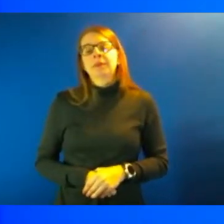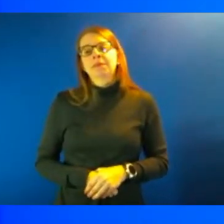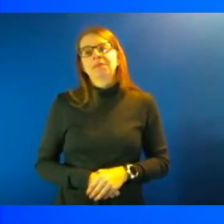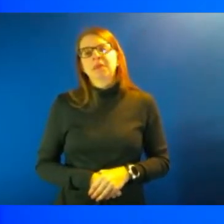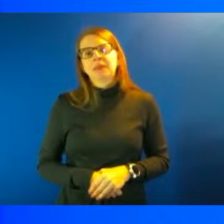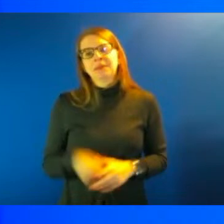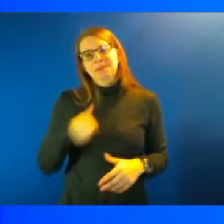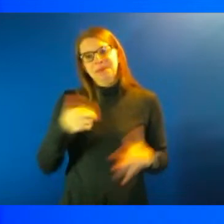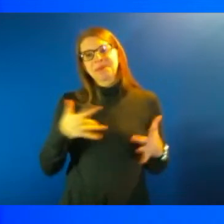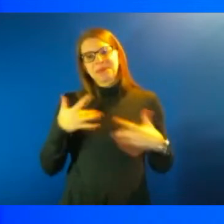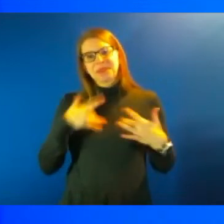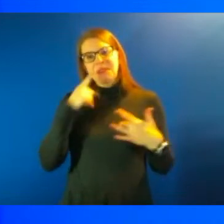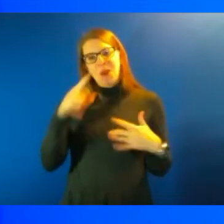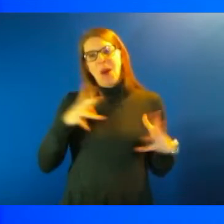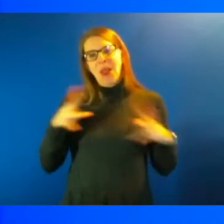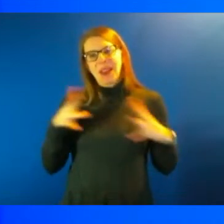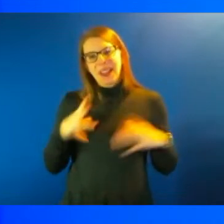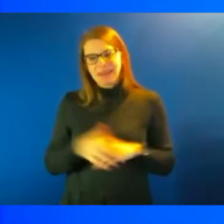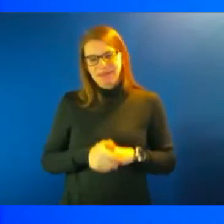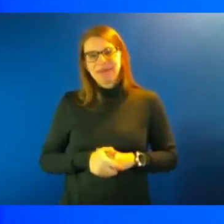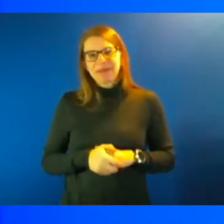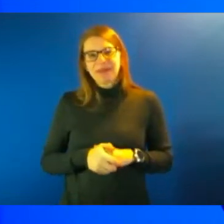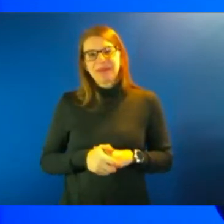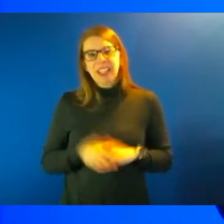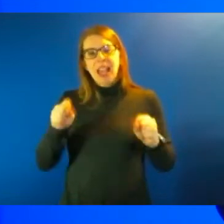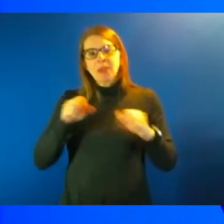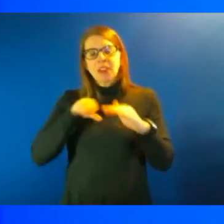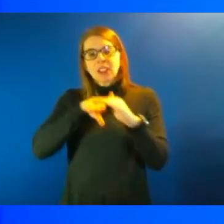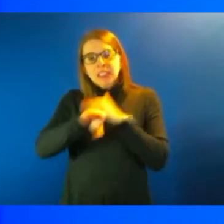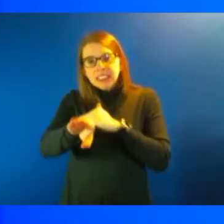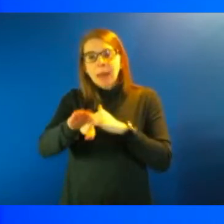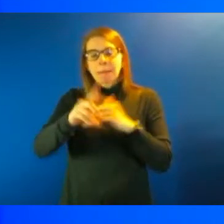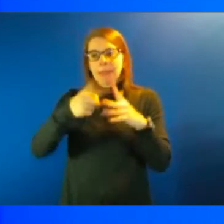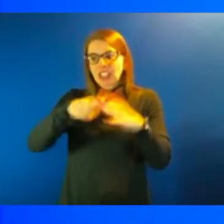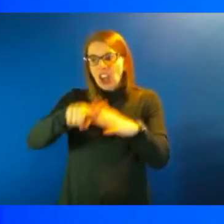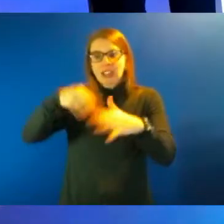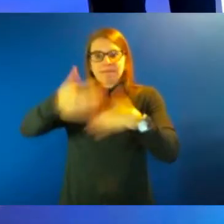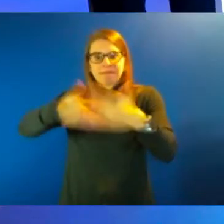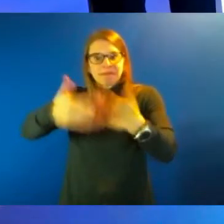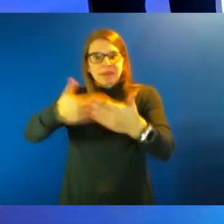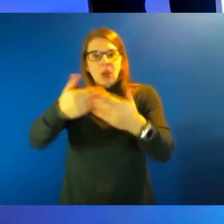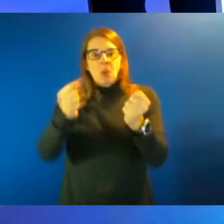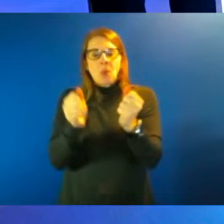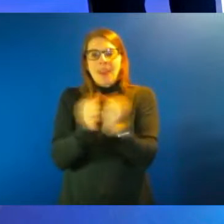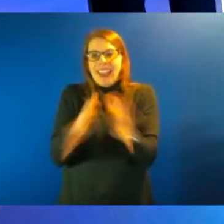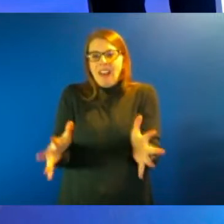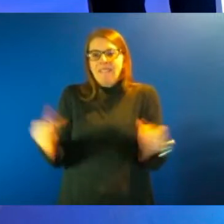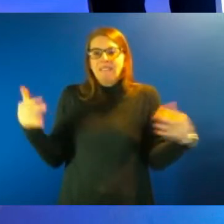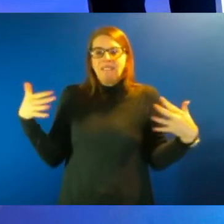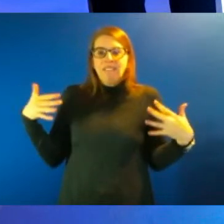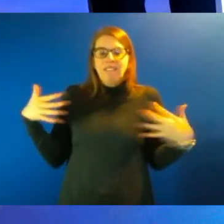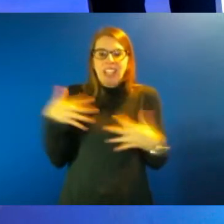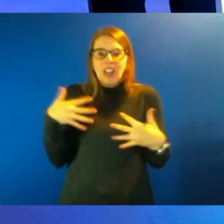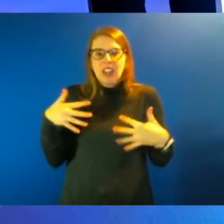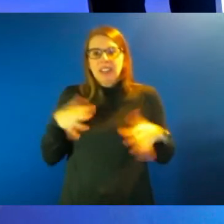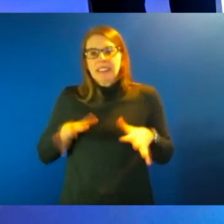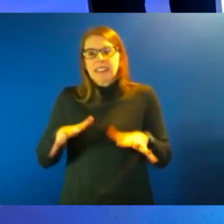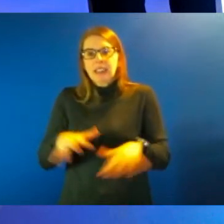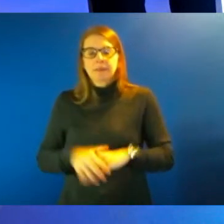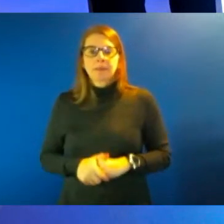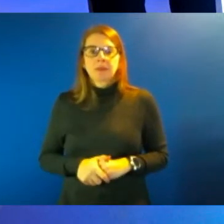excited for the holidays and being able to go into some of this without that fear and anxiety. So and everybody knows that, knows I